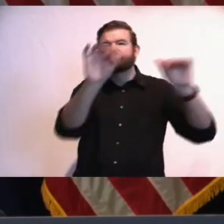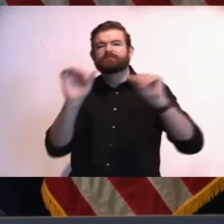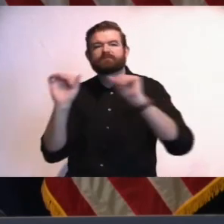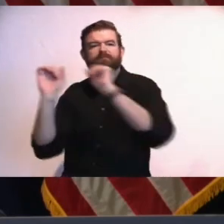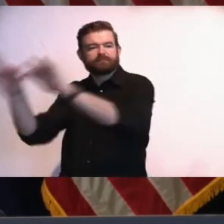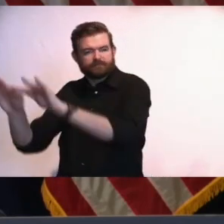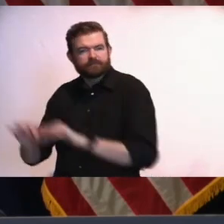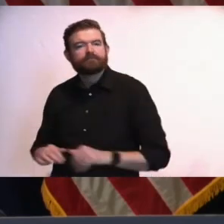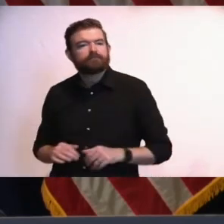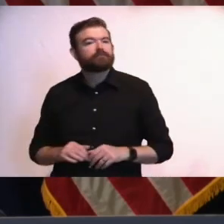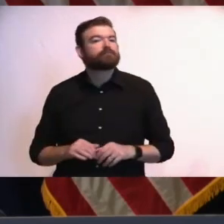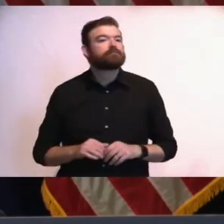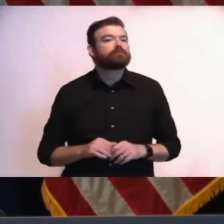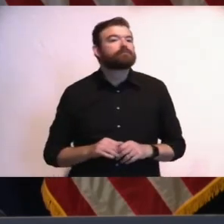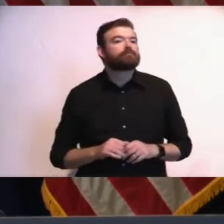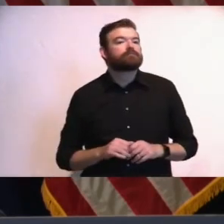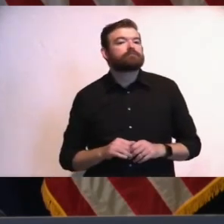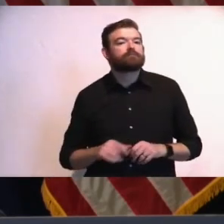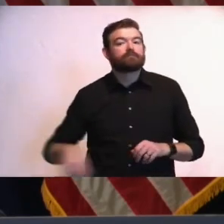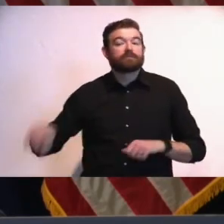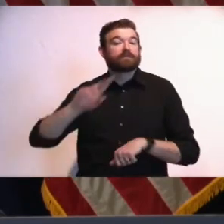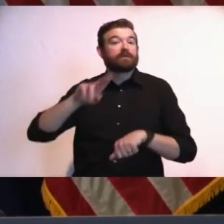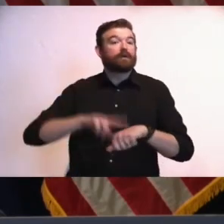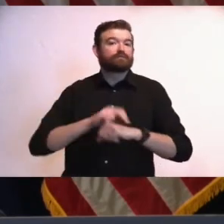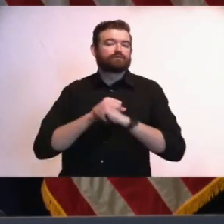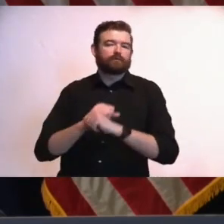just phenomenal partners with us. So